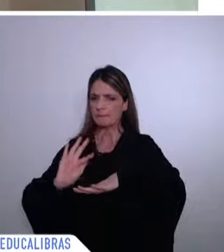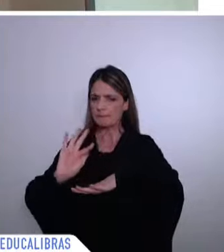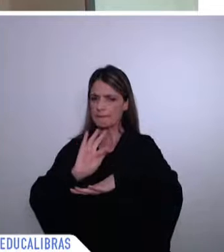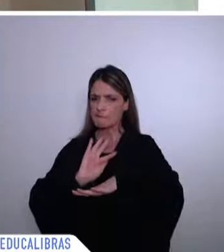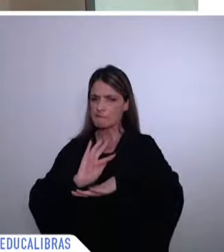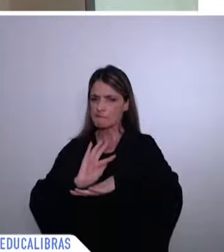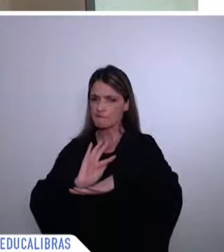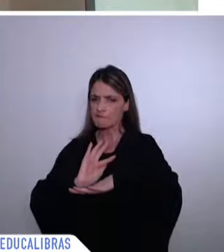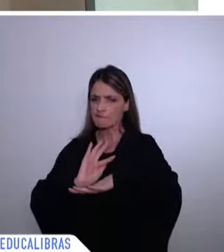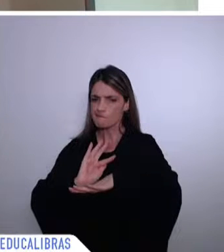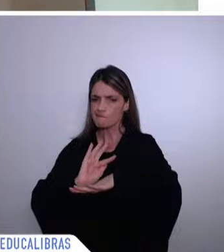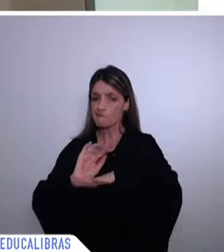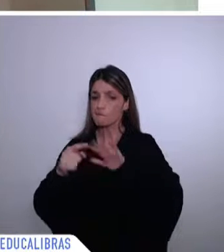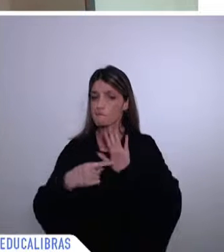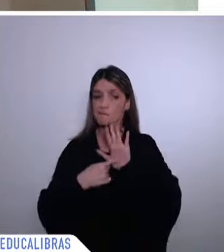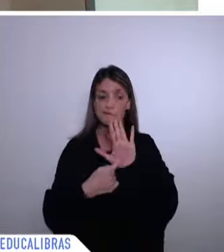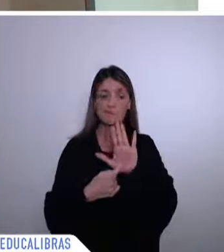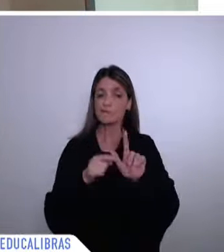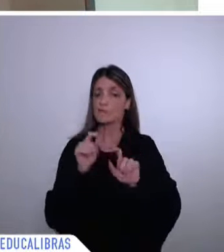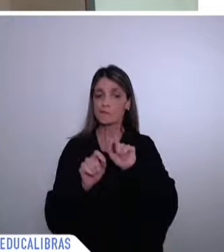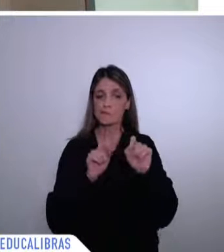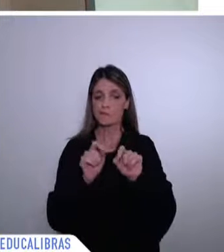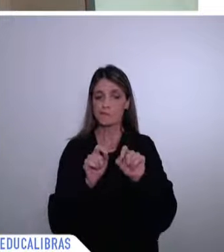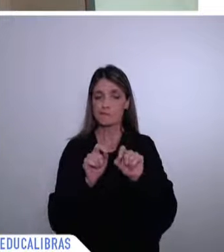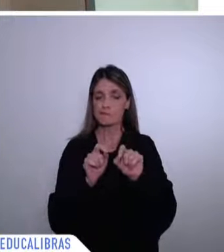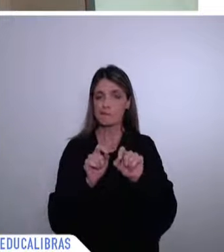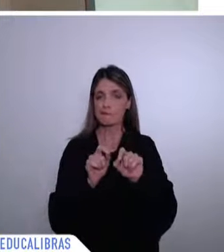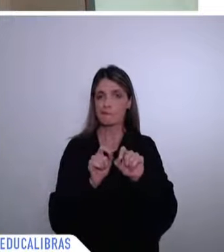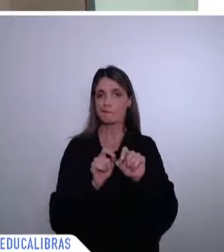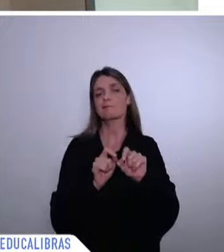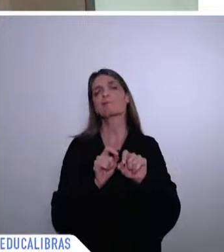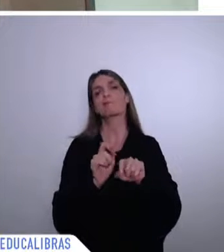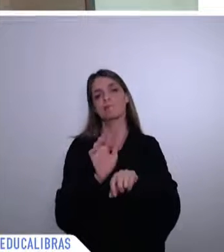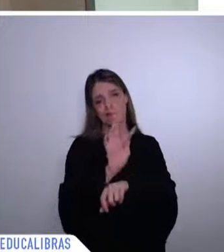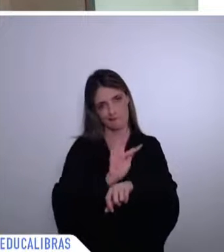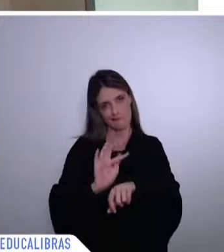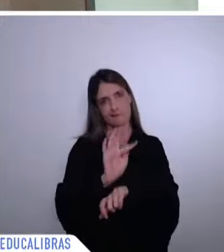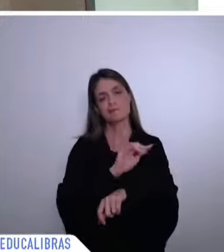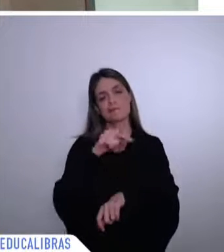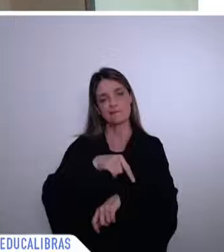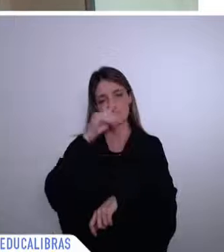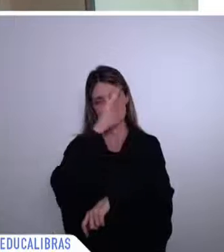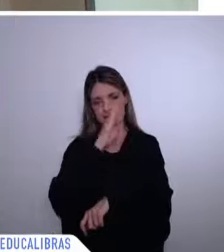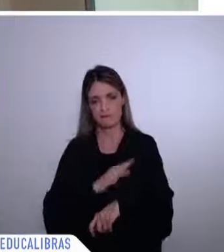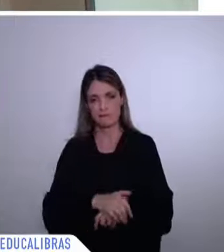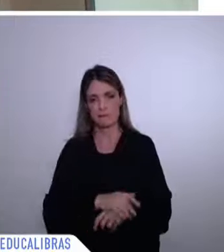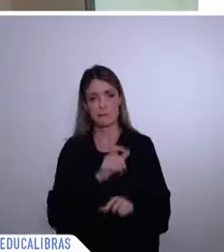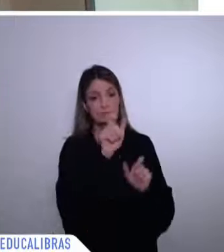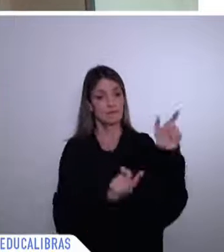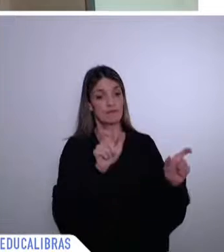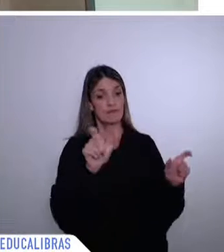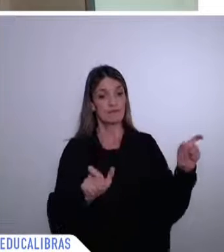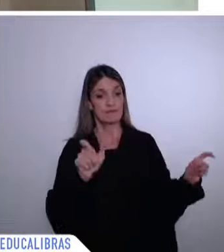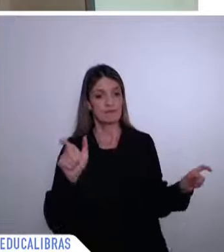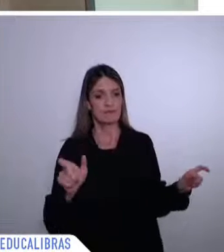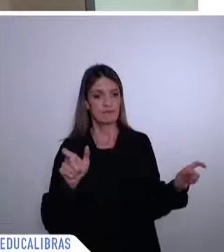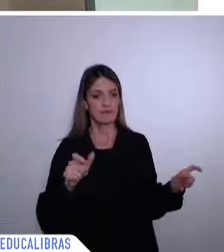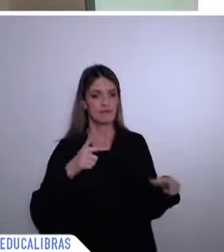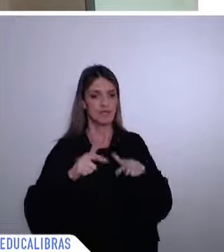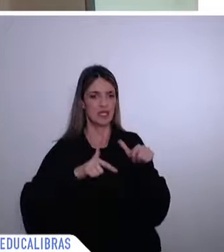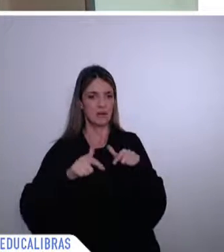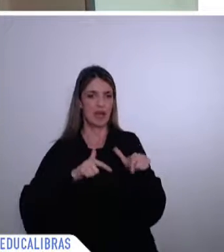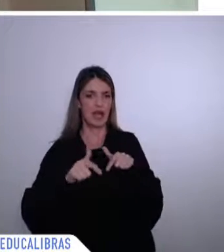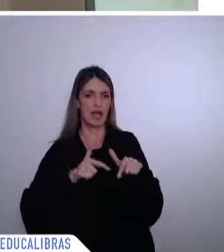Incredibly, informality is what frames the informality, the actual formality in Brazil.